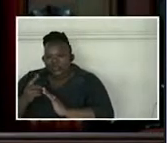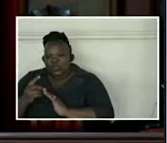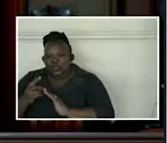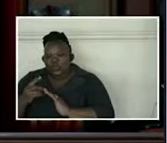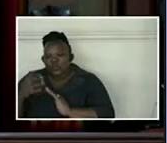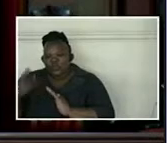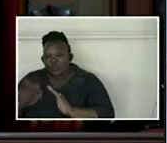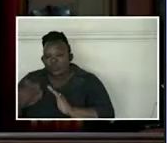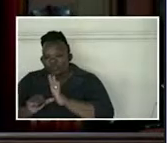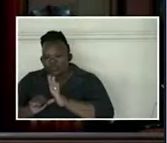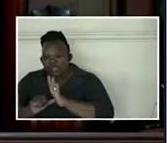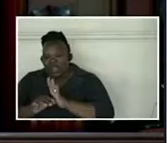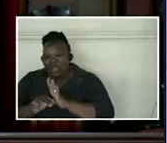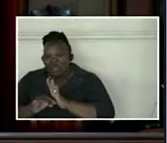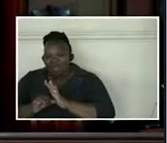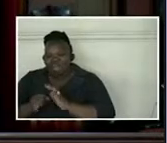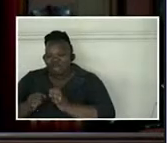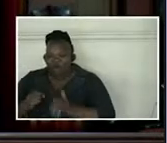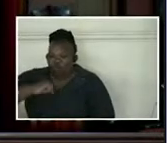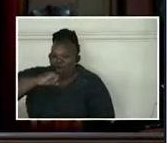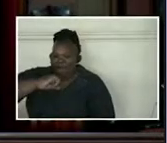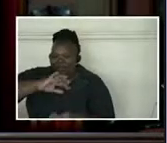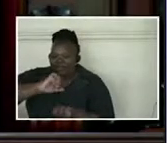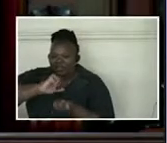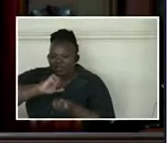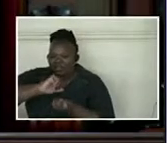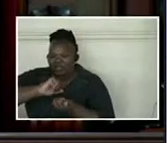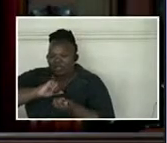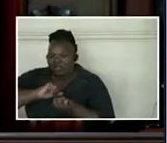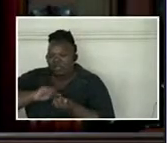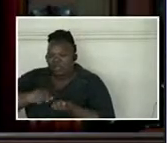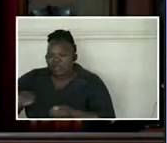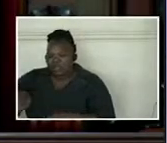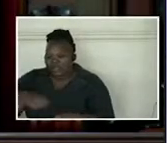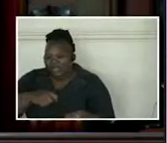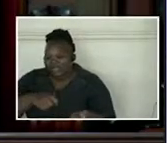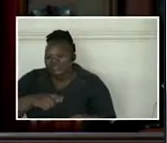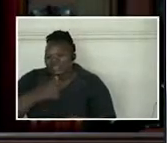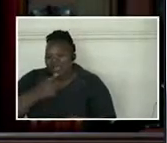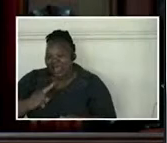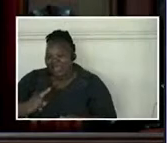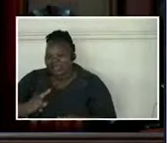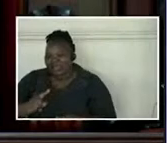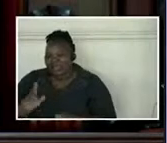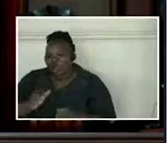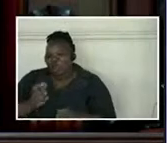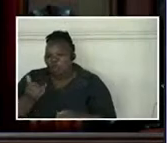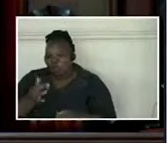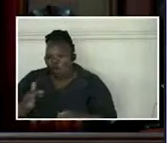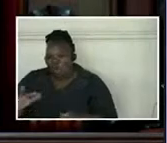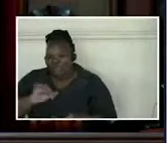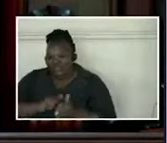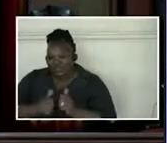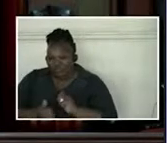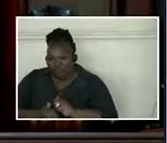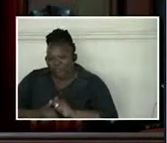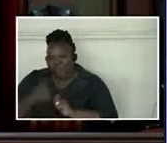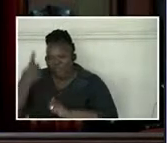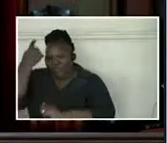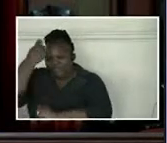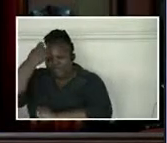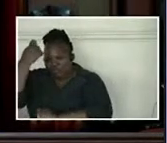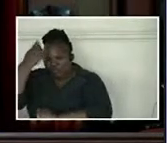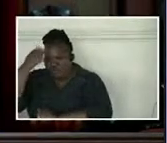rugby cricket water sport for people from rural and disadvantaged environments the implementation of the word based